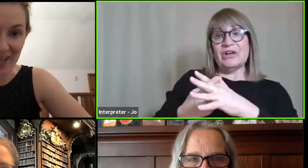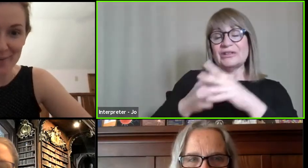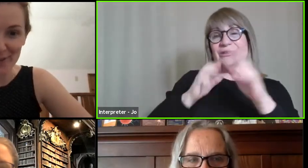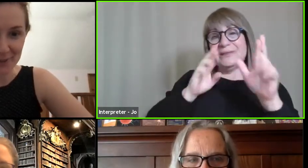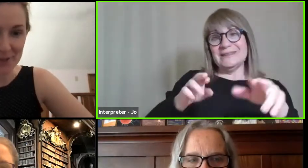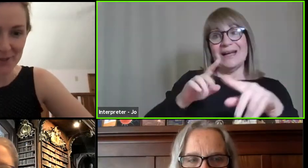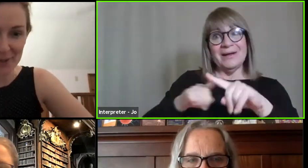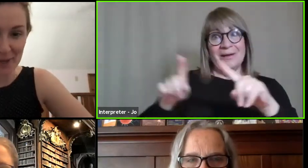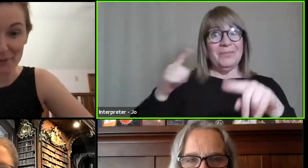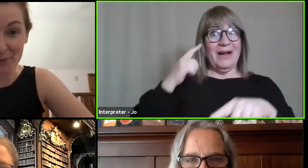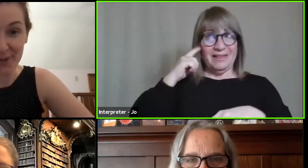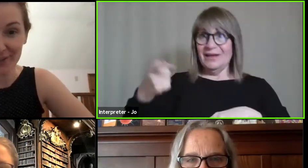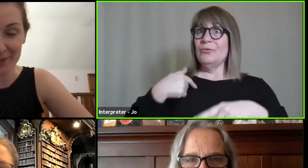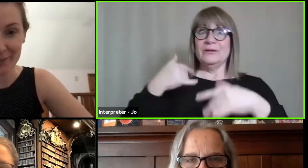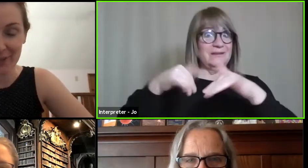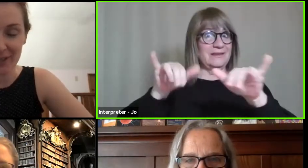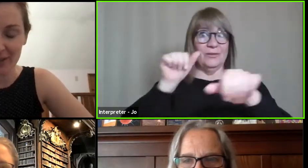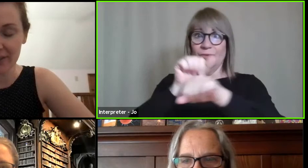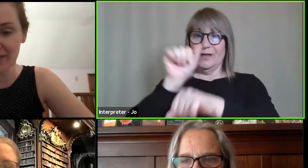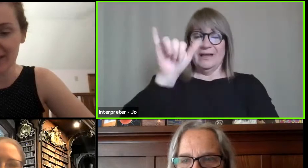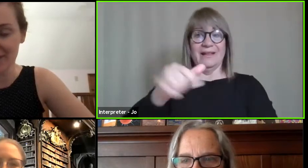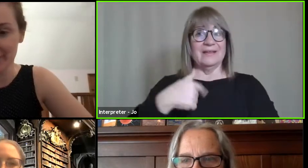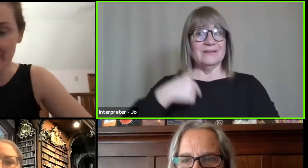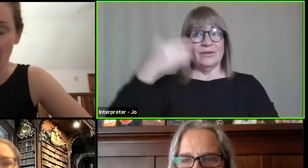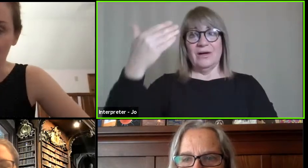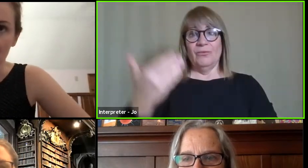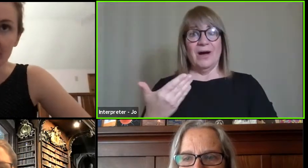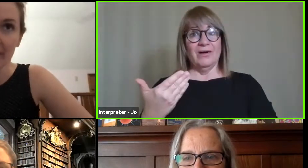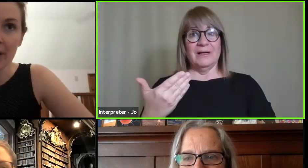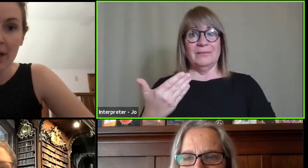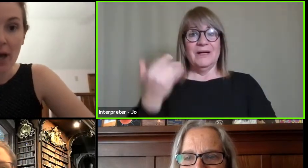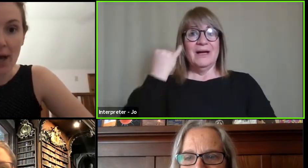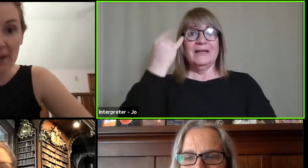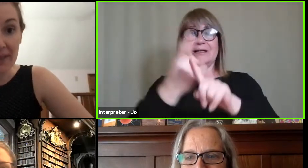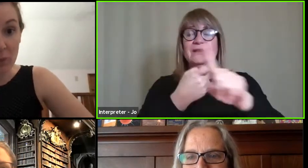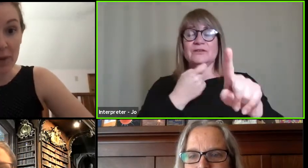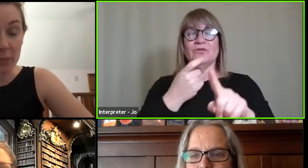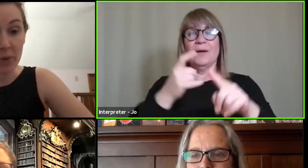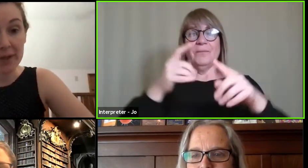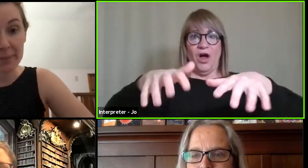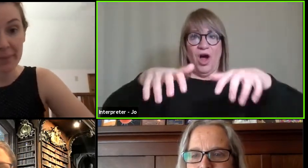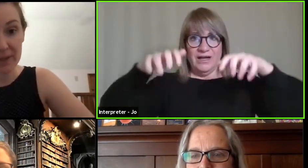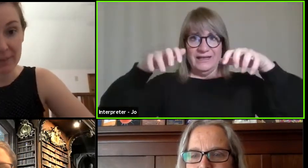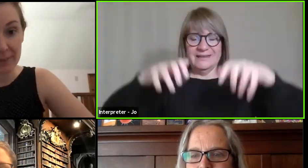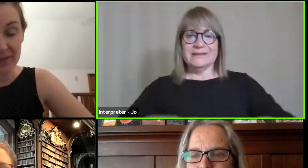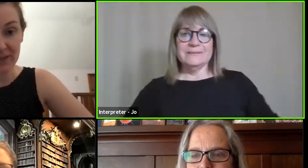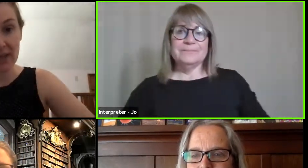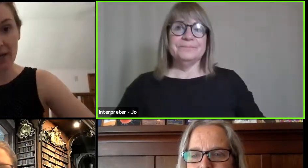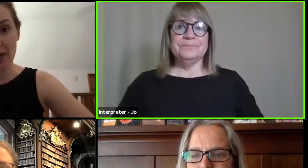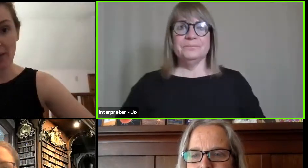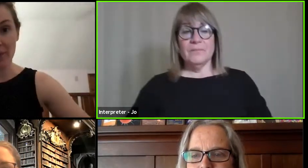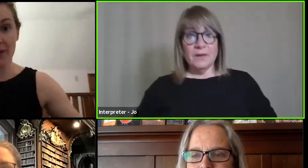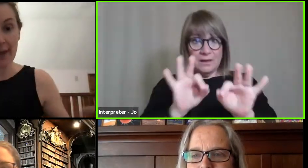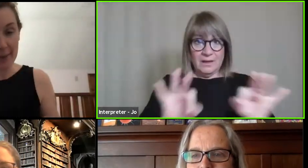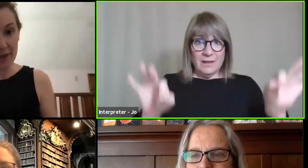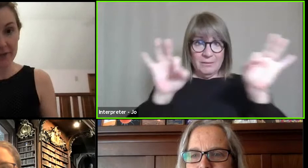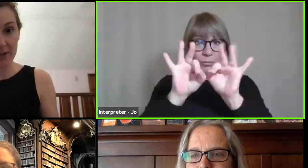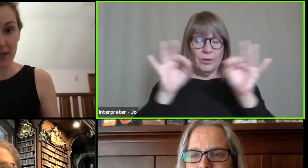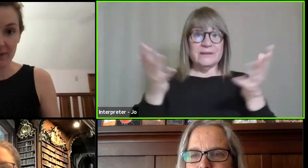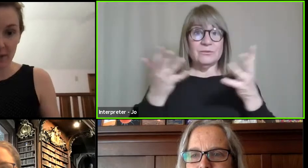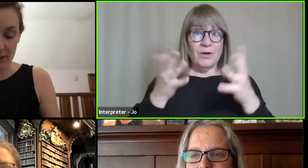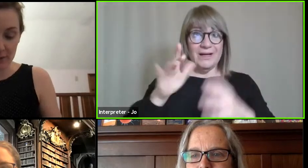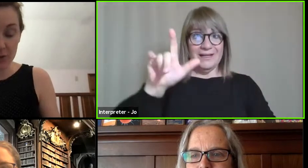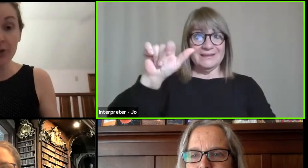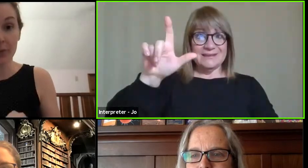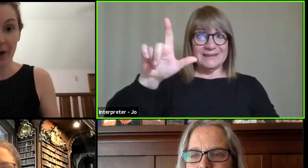as a lab as well so i would welcome uh insights from the audience i think one important piece is that the lab